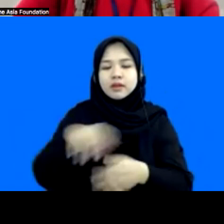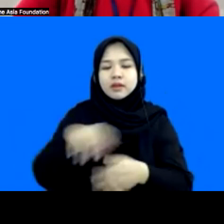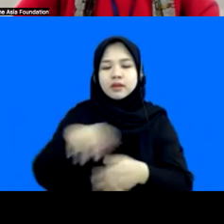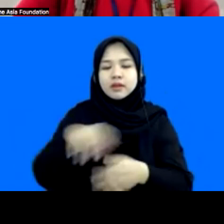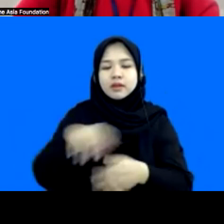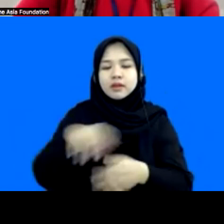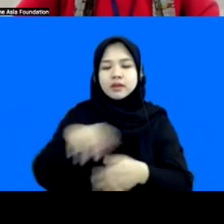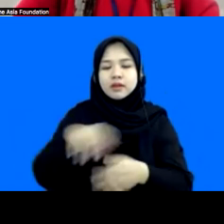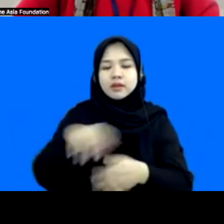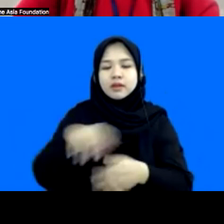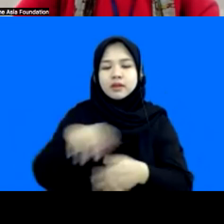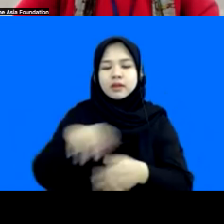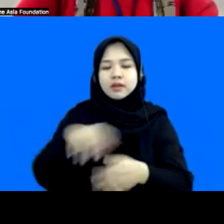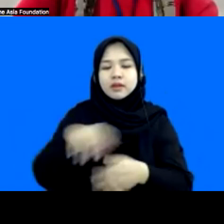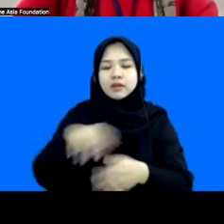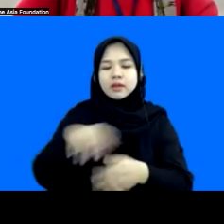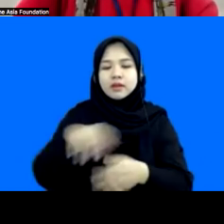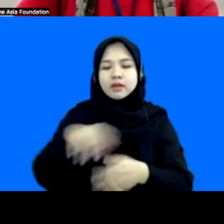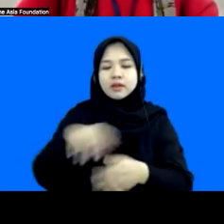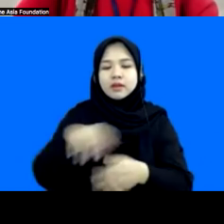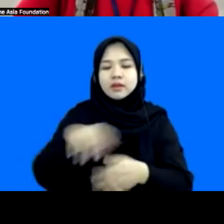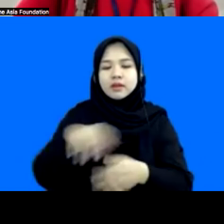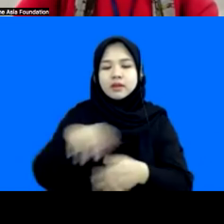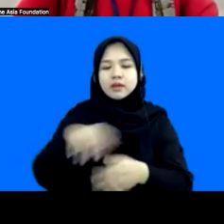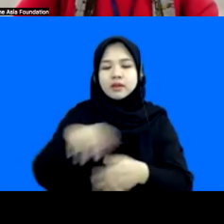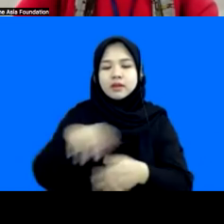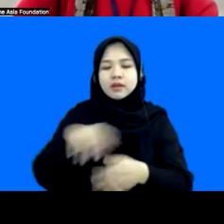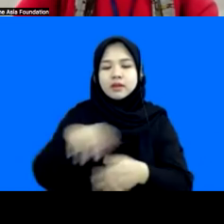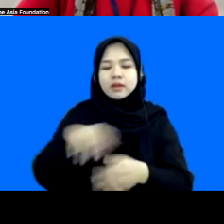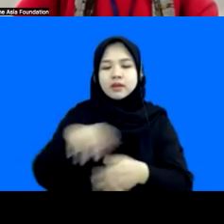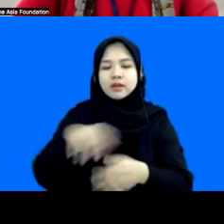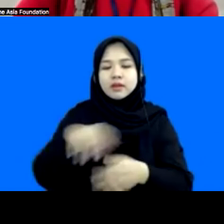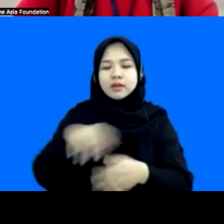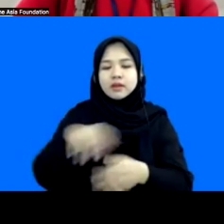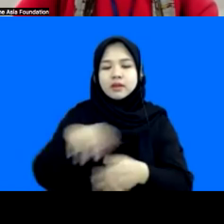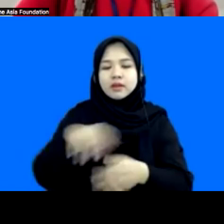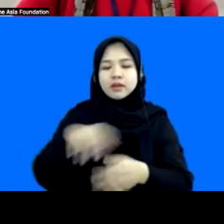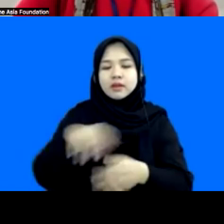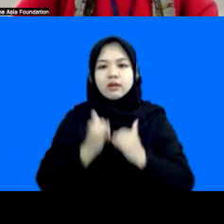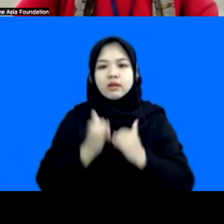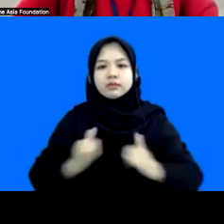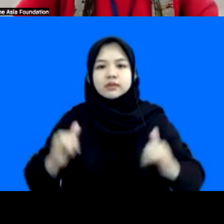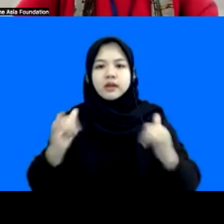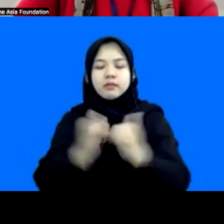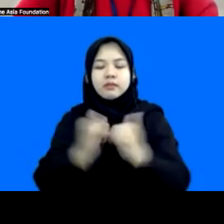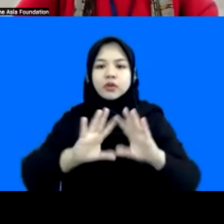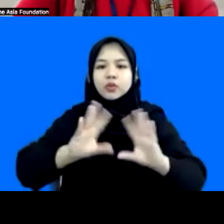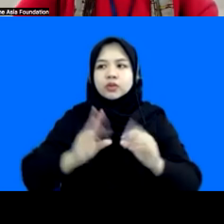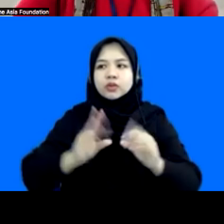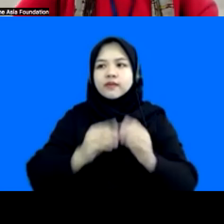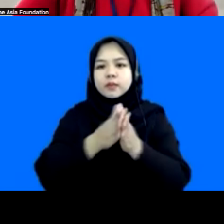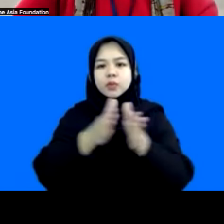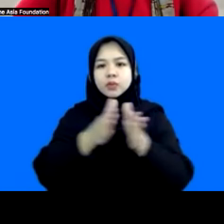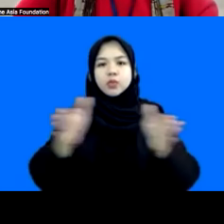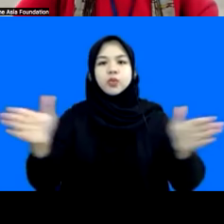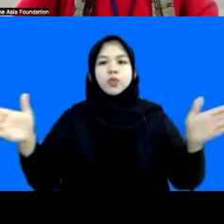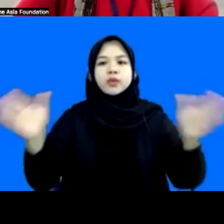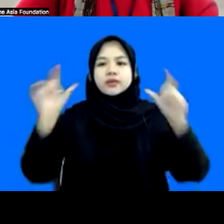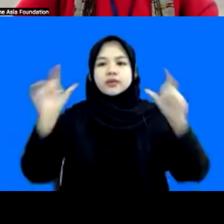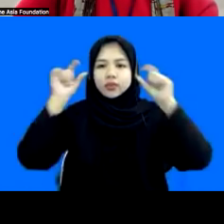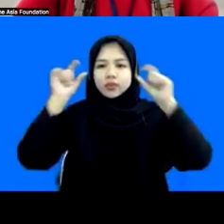areas tend to focus on specific identity groups, leaving little opportunity for a collective voice on inclusion more broadly, or awareness